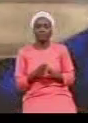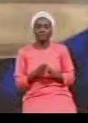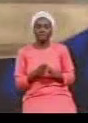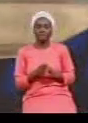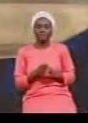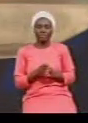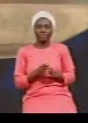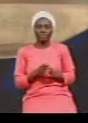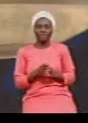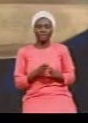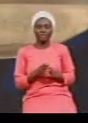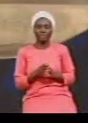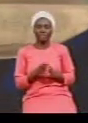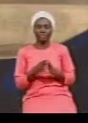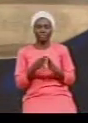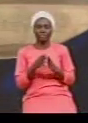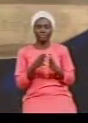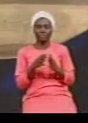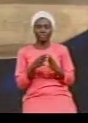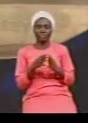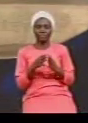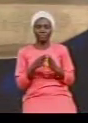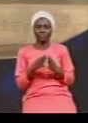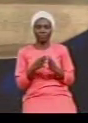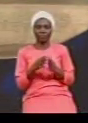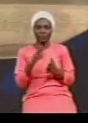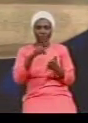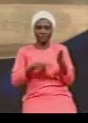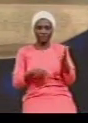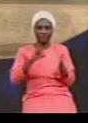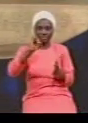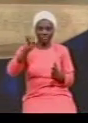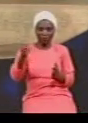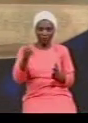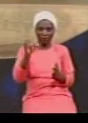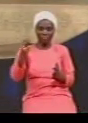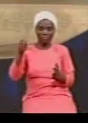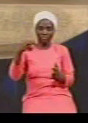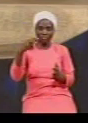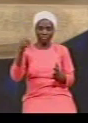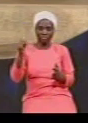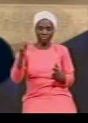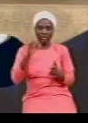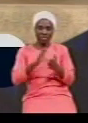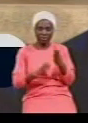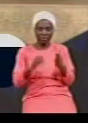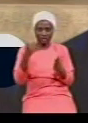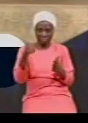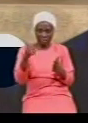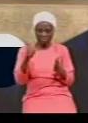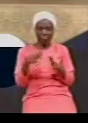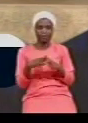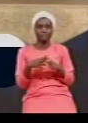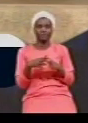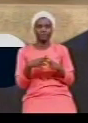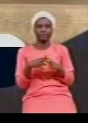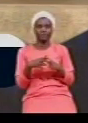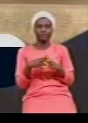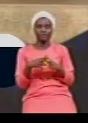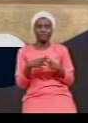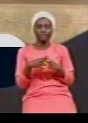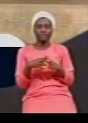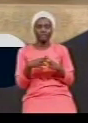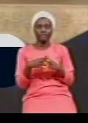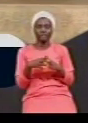courage of a godly conqueror. Look at Joshua chapter 10. Joshua chapter